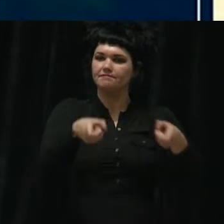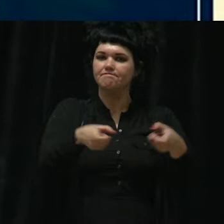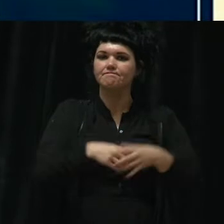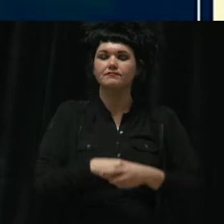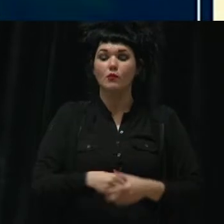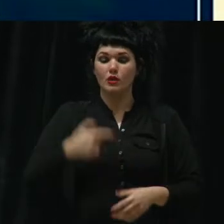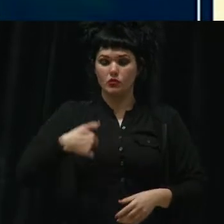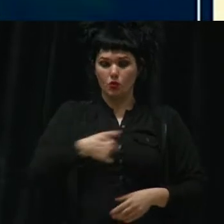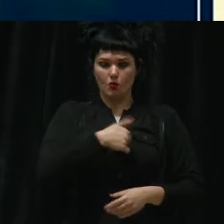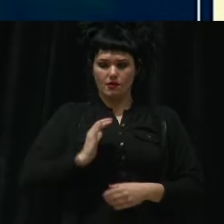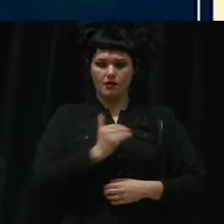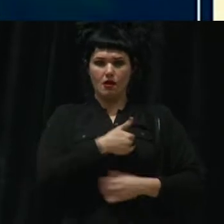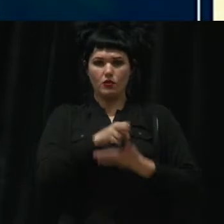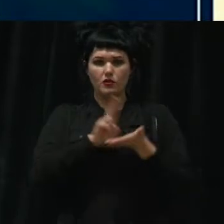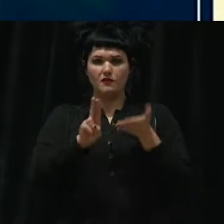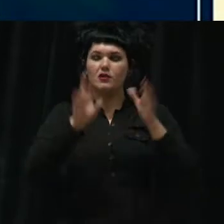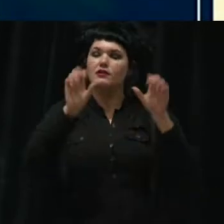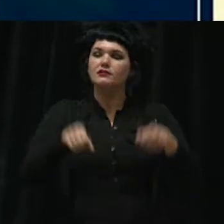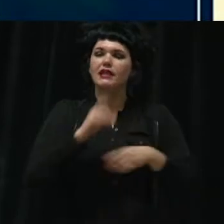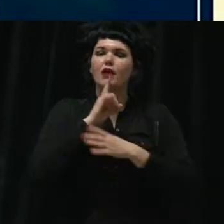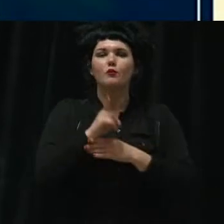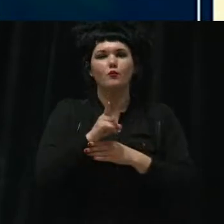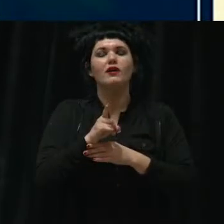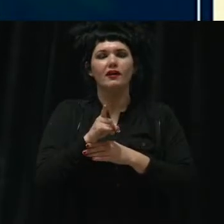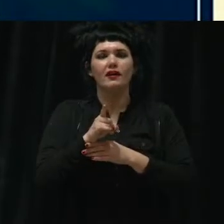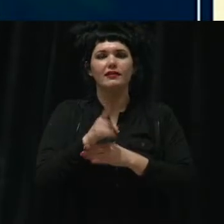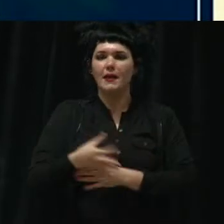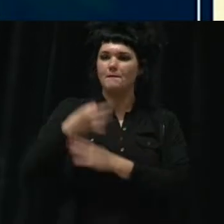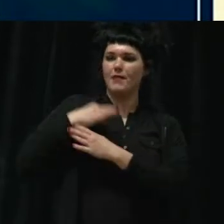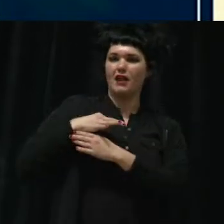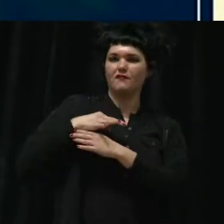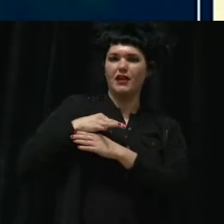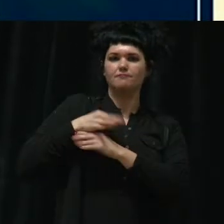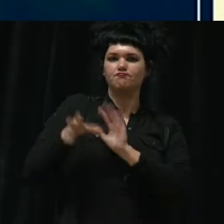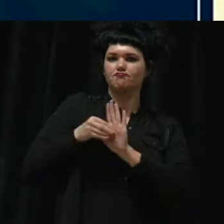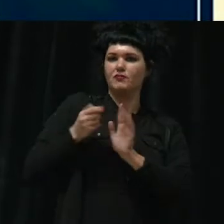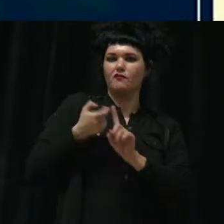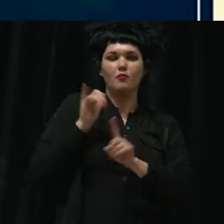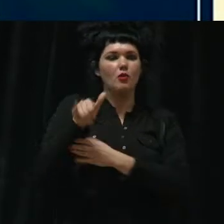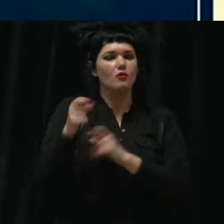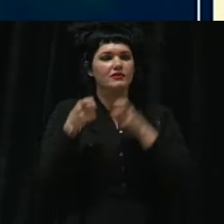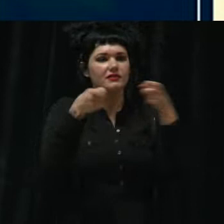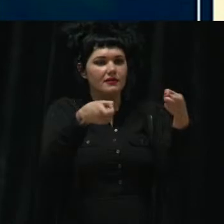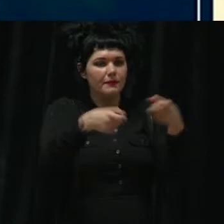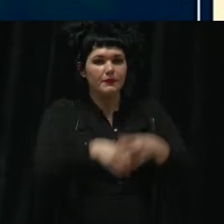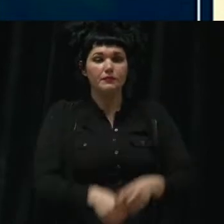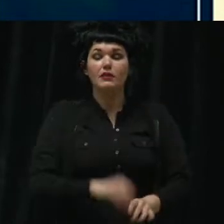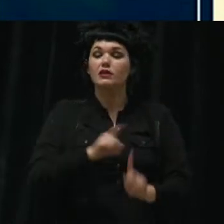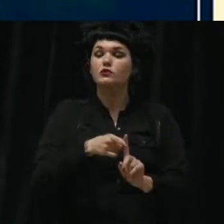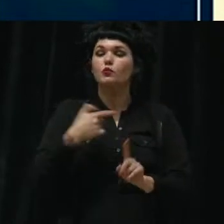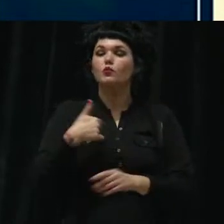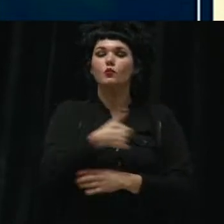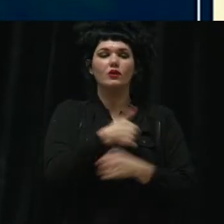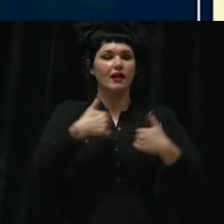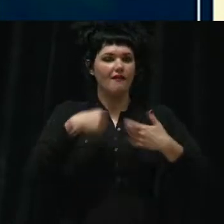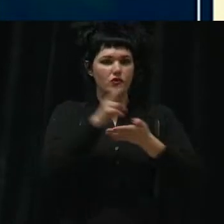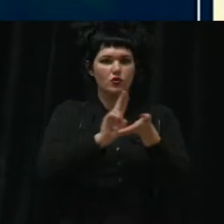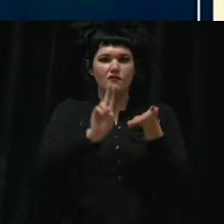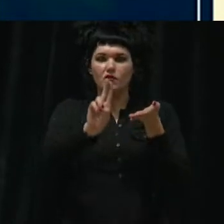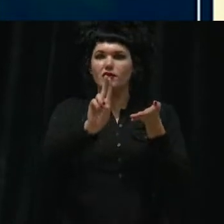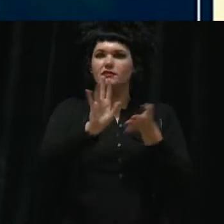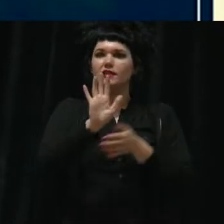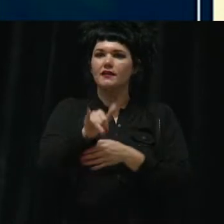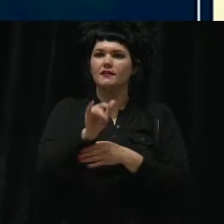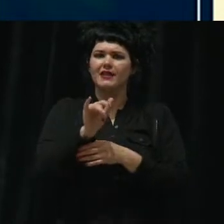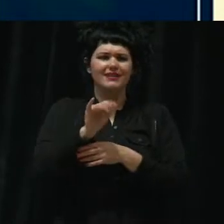as a university can benefit from those contributions. Because when we have a university that